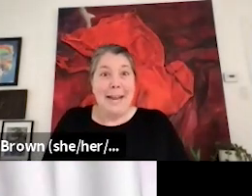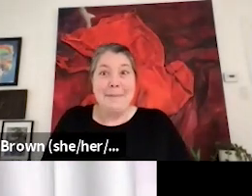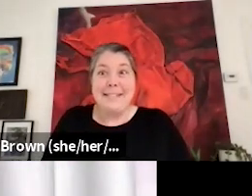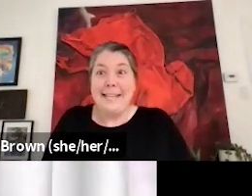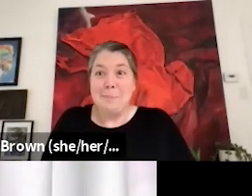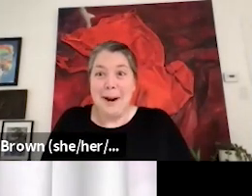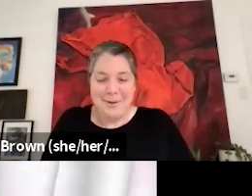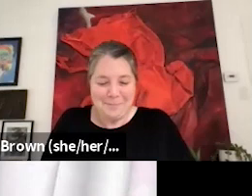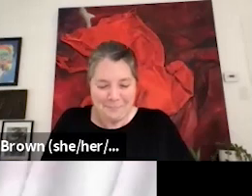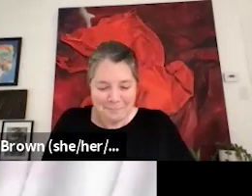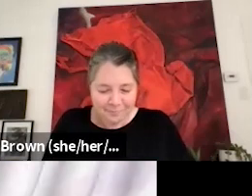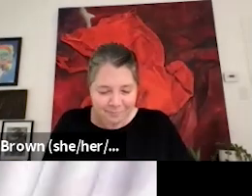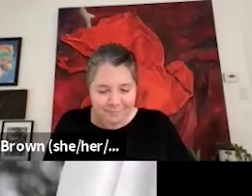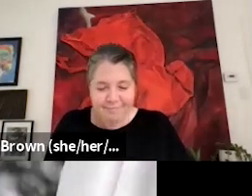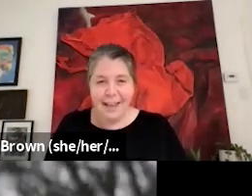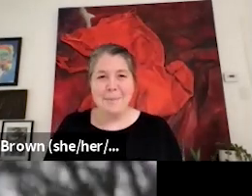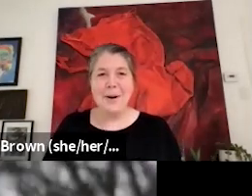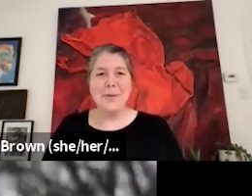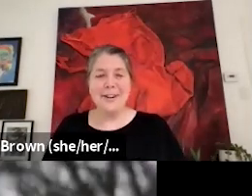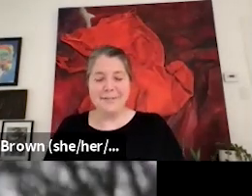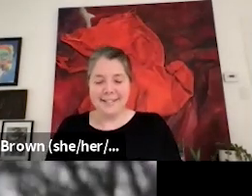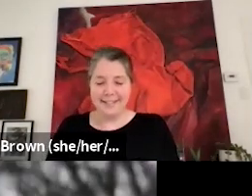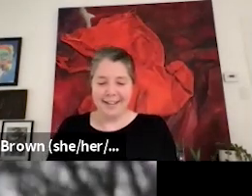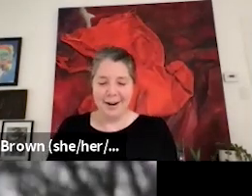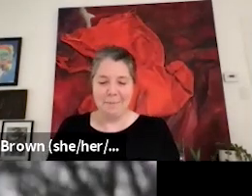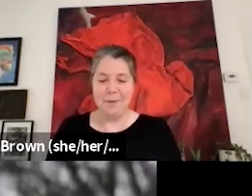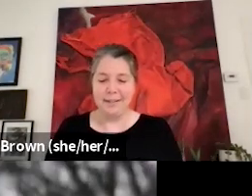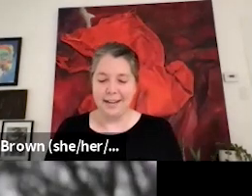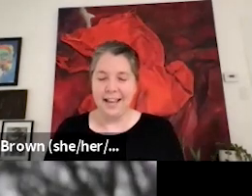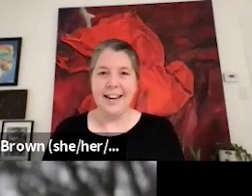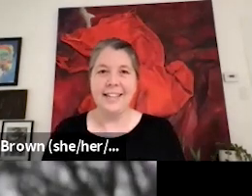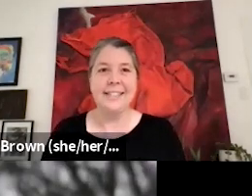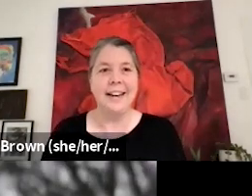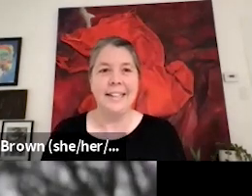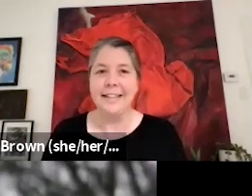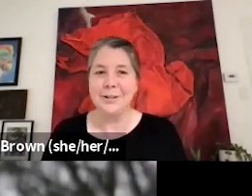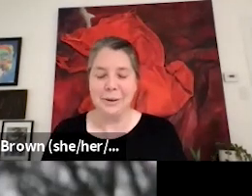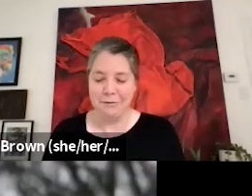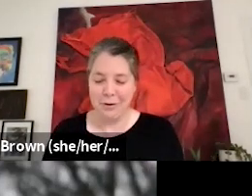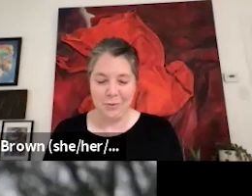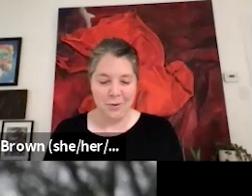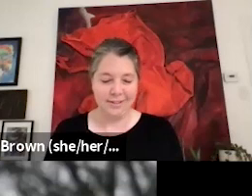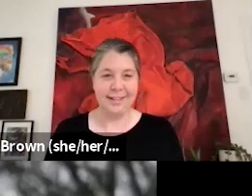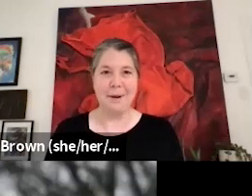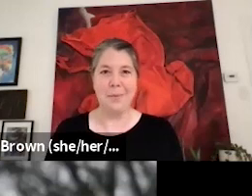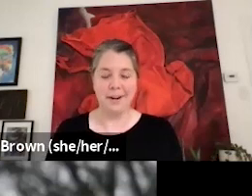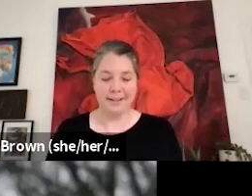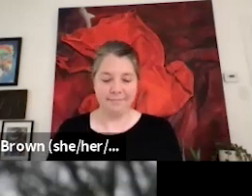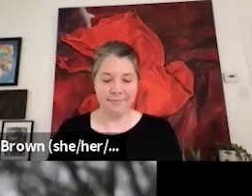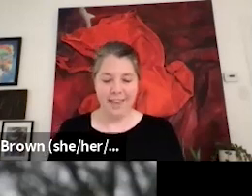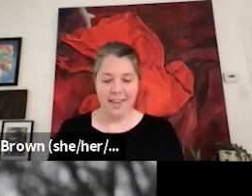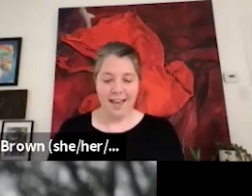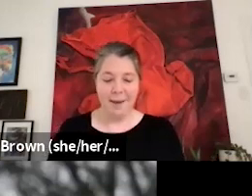So my name is Lise Brown. I'm an owner and facilitator at Momenta, and I settle into a few roles in my